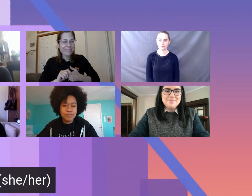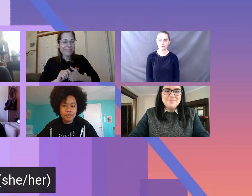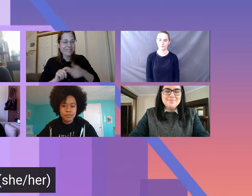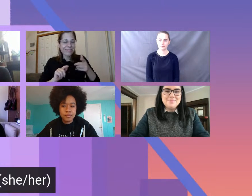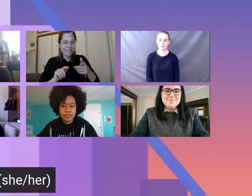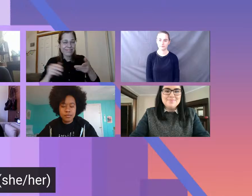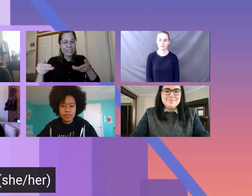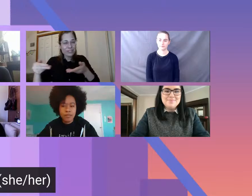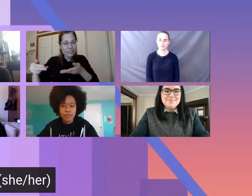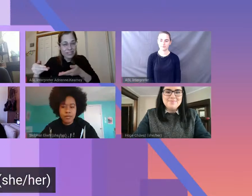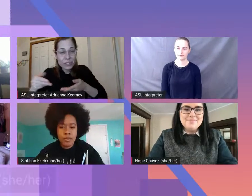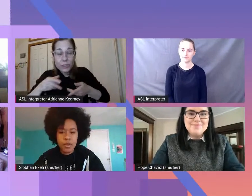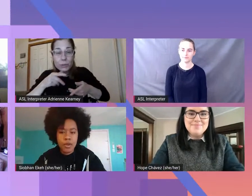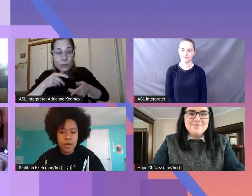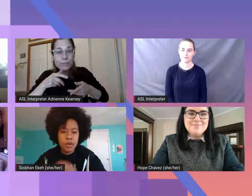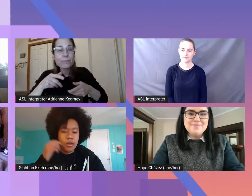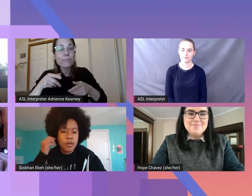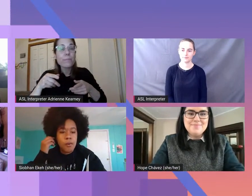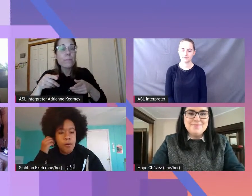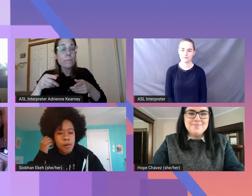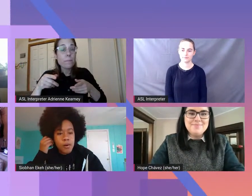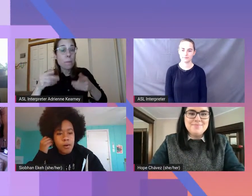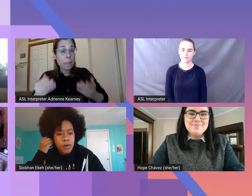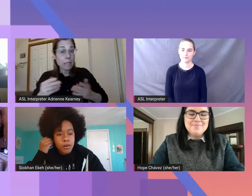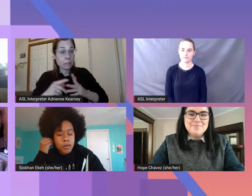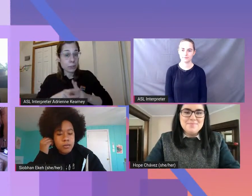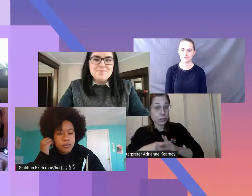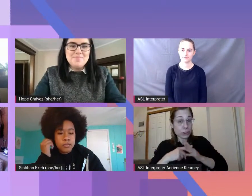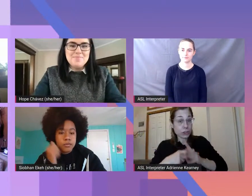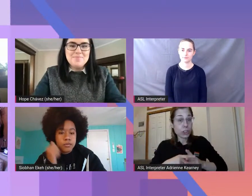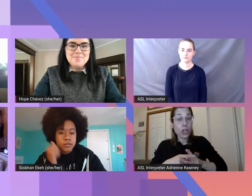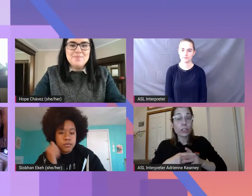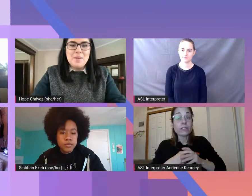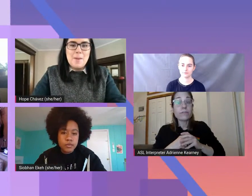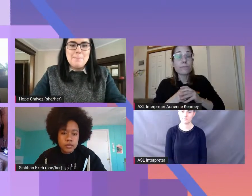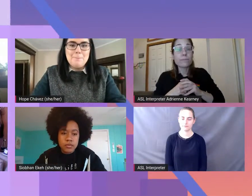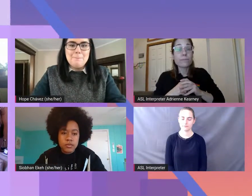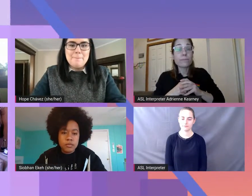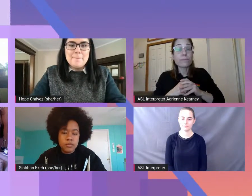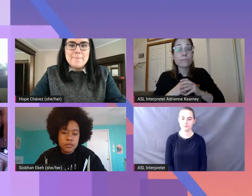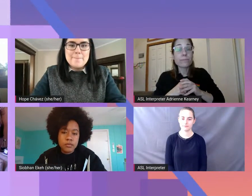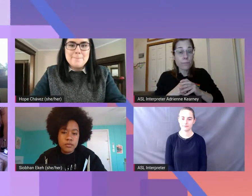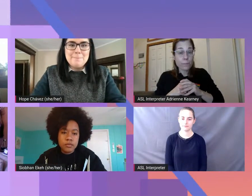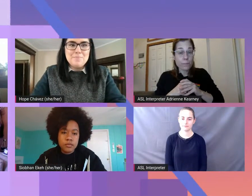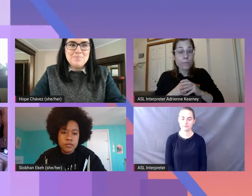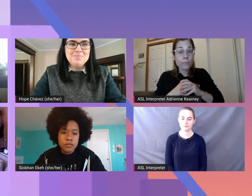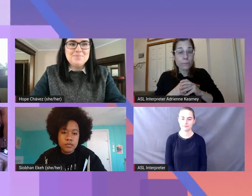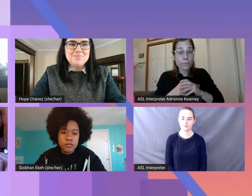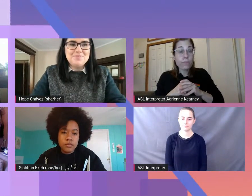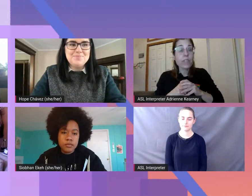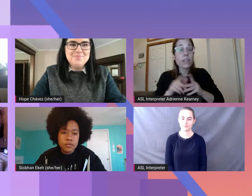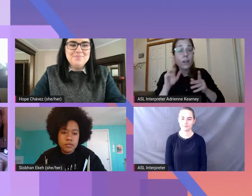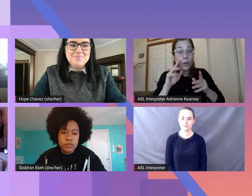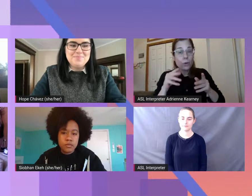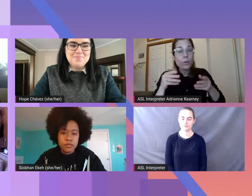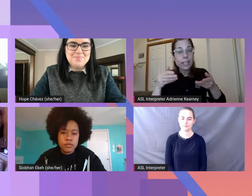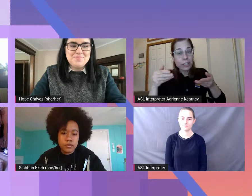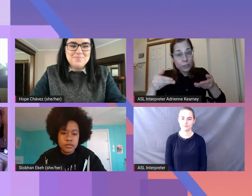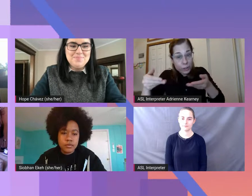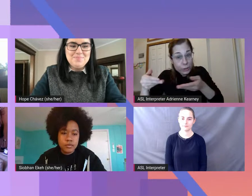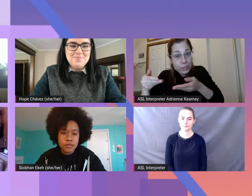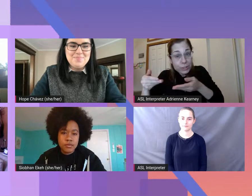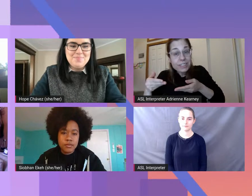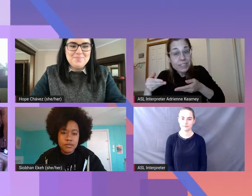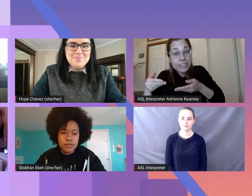So maybe we're going to start a little bit by everybody introducing themselves. Maybe we'll start with Hope. Hope, if you'd like to introduce yourself,